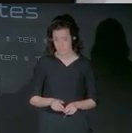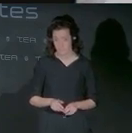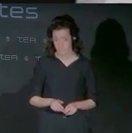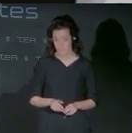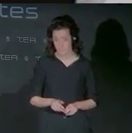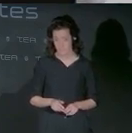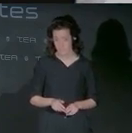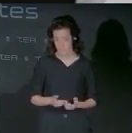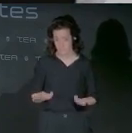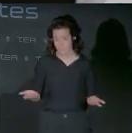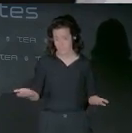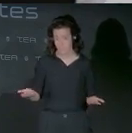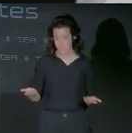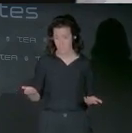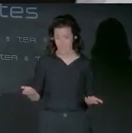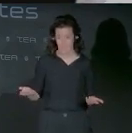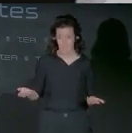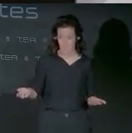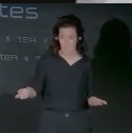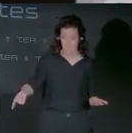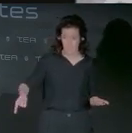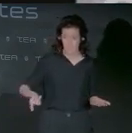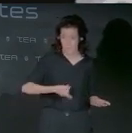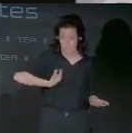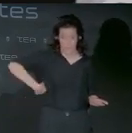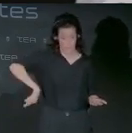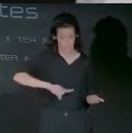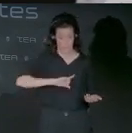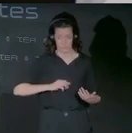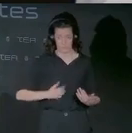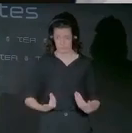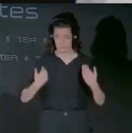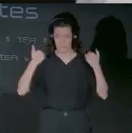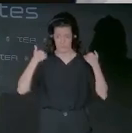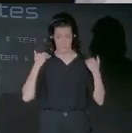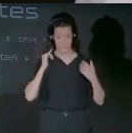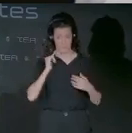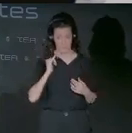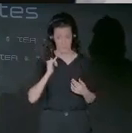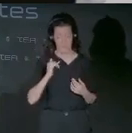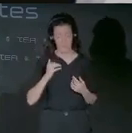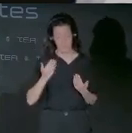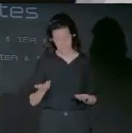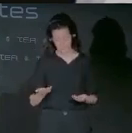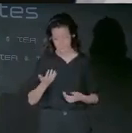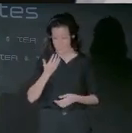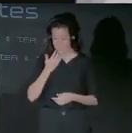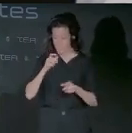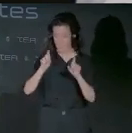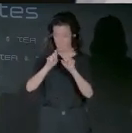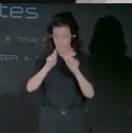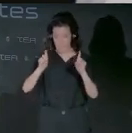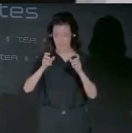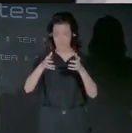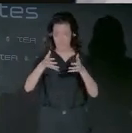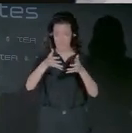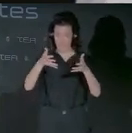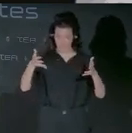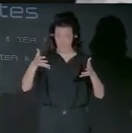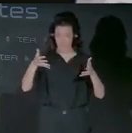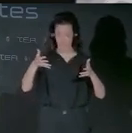to do because at the moment you're all large companies, then what happens when people get their own little worlds coming out?